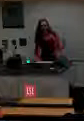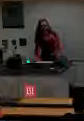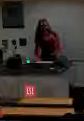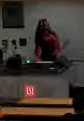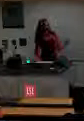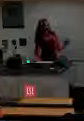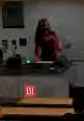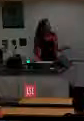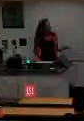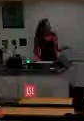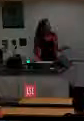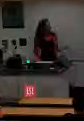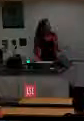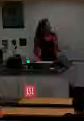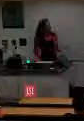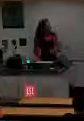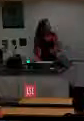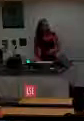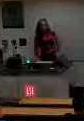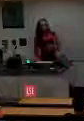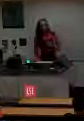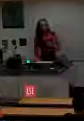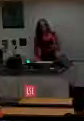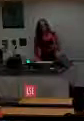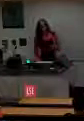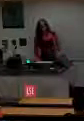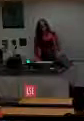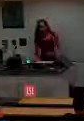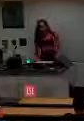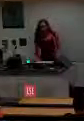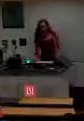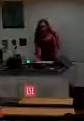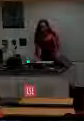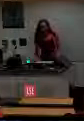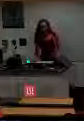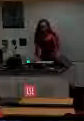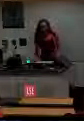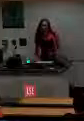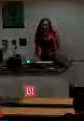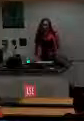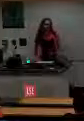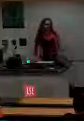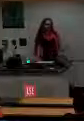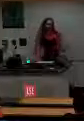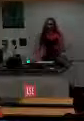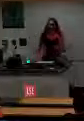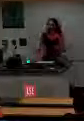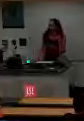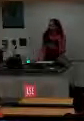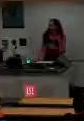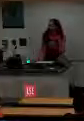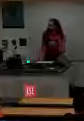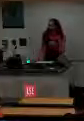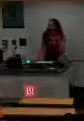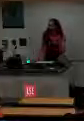relative wealth or financial resources, but for example, don't have a lot of social connections and are socially isolated. When they acquire skills and when